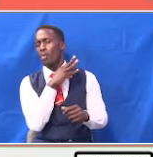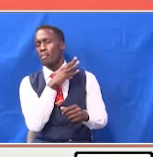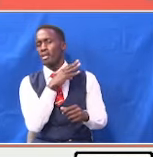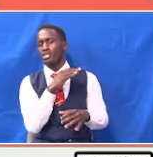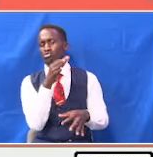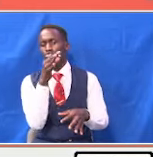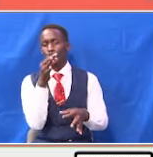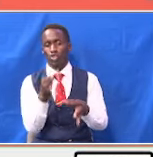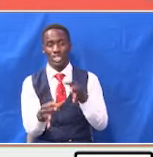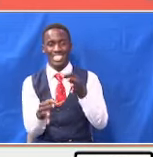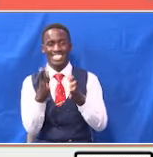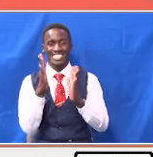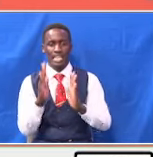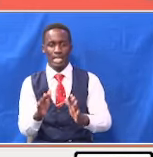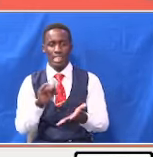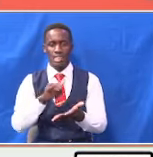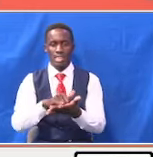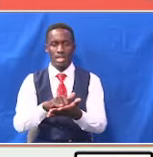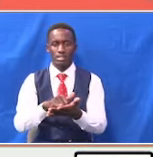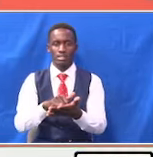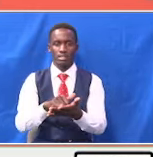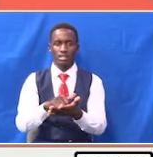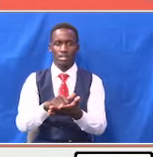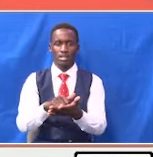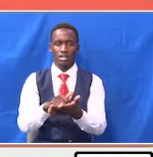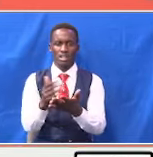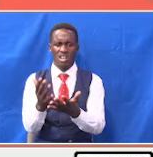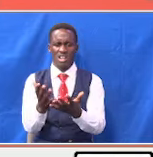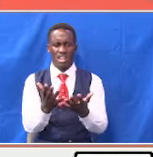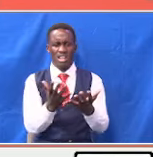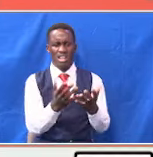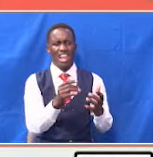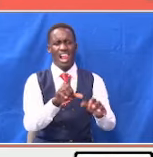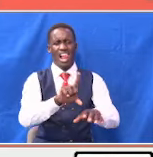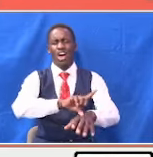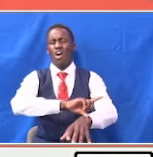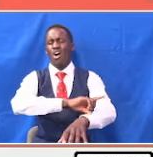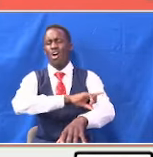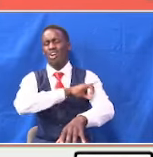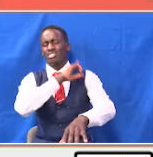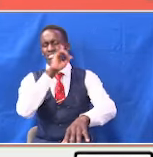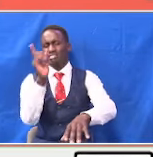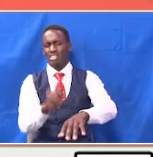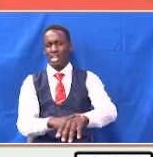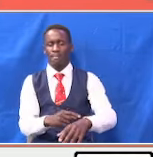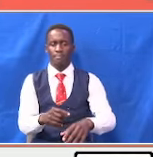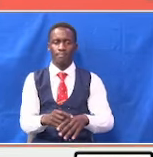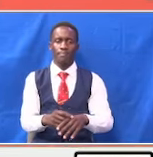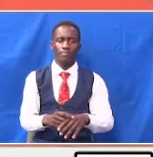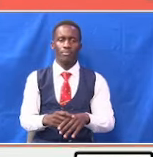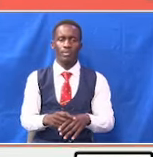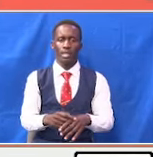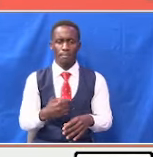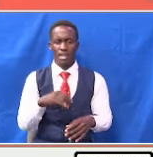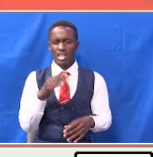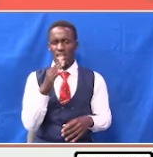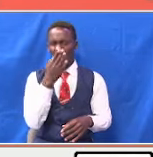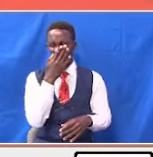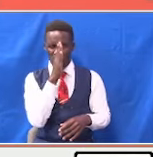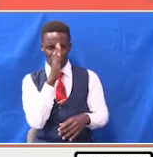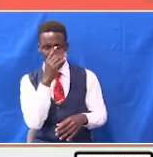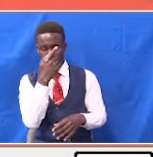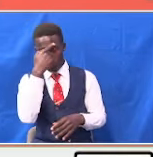judiciary, that it is the judiciary that is taking too long. I doubt that. Because somebody somewhere is